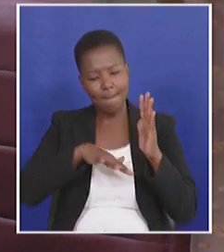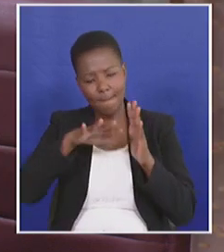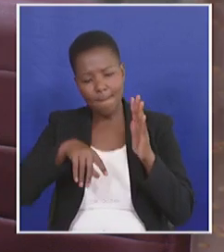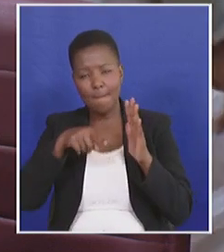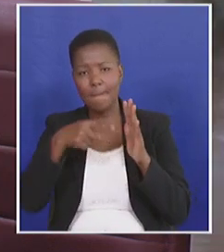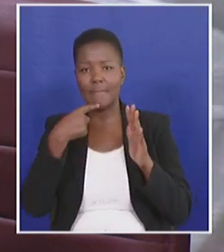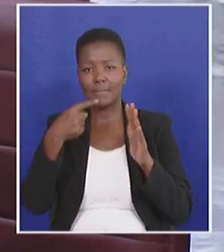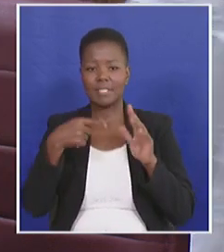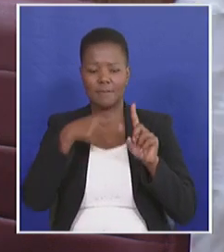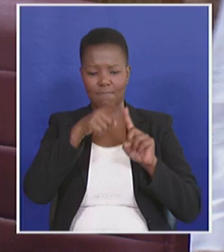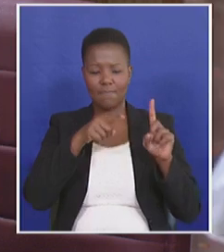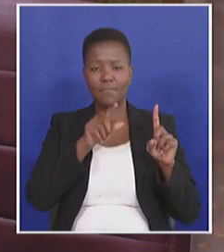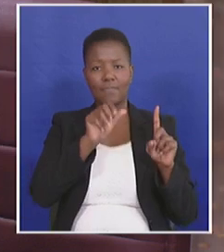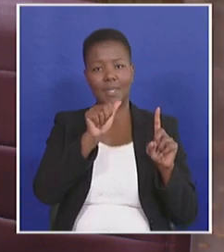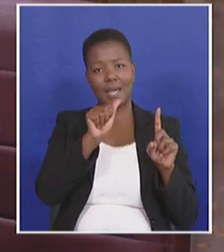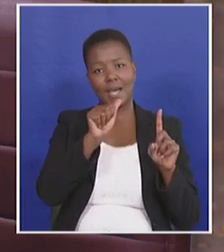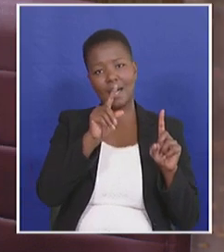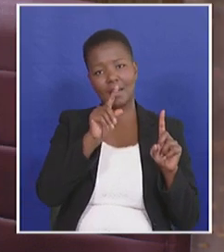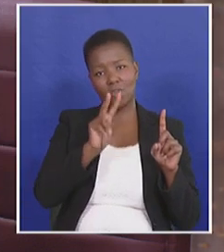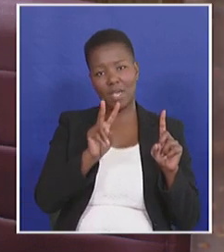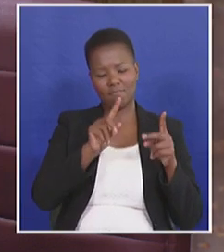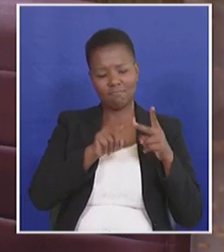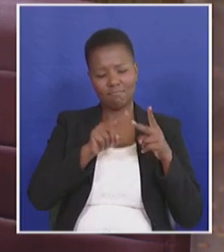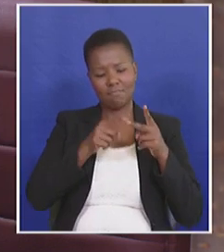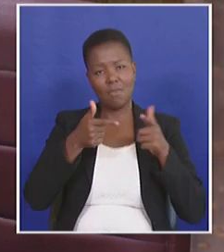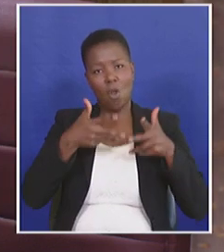and advocates professions couldn't